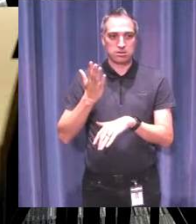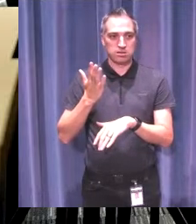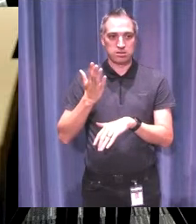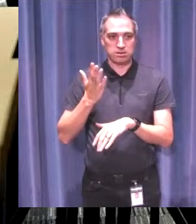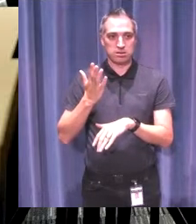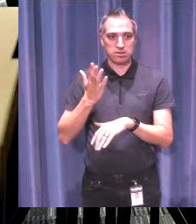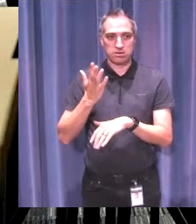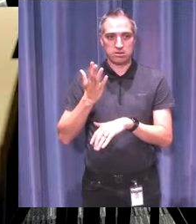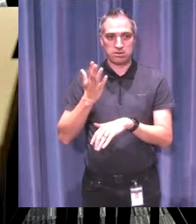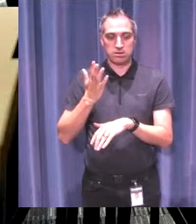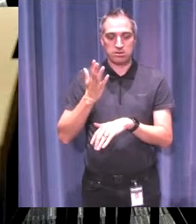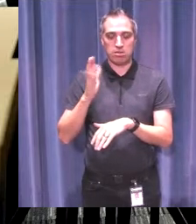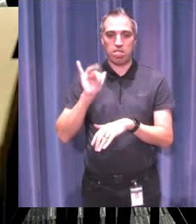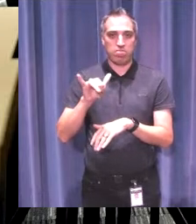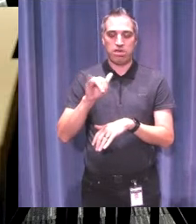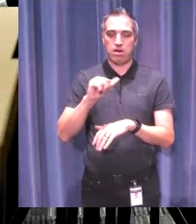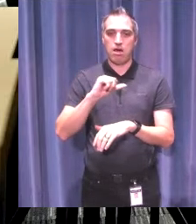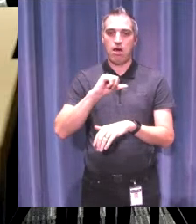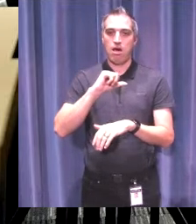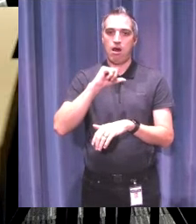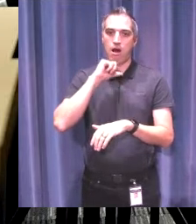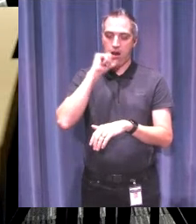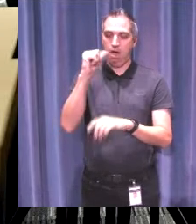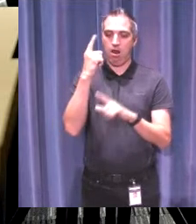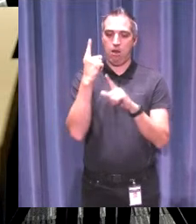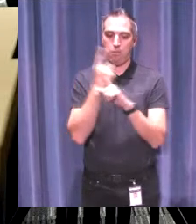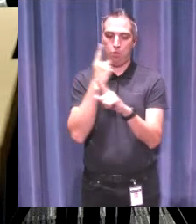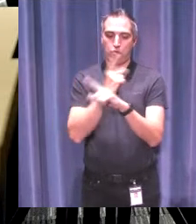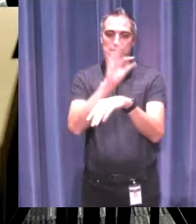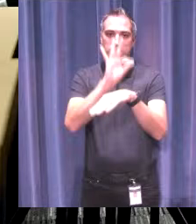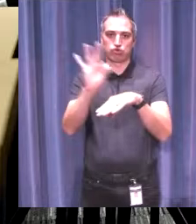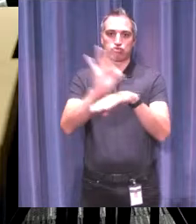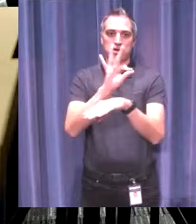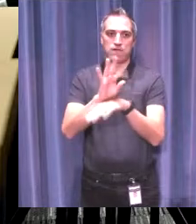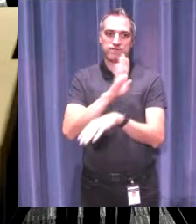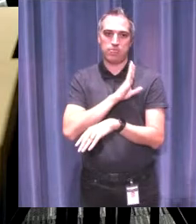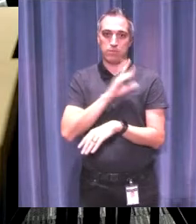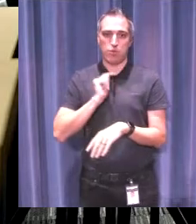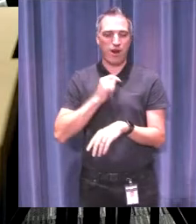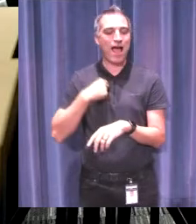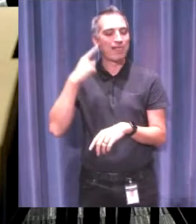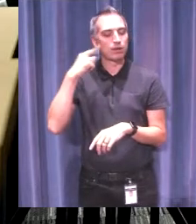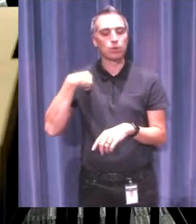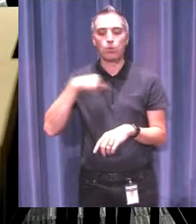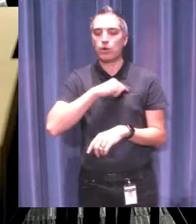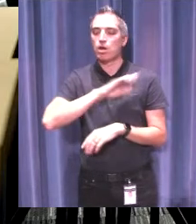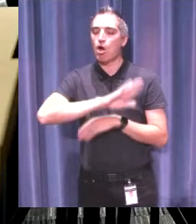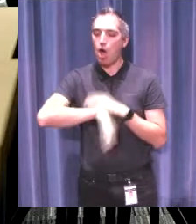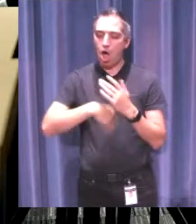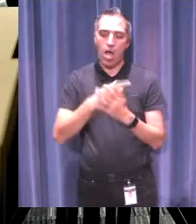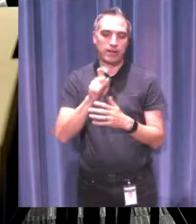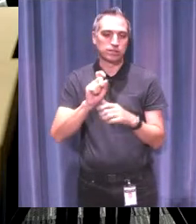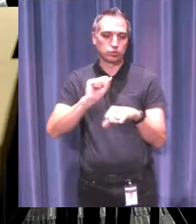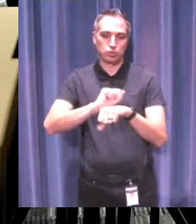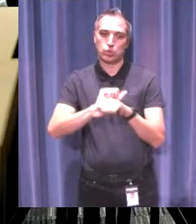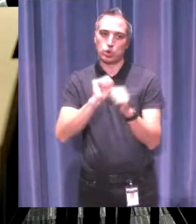The dysfunction of a board, and I just believe that we all need to work together regardless.